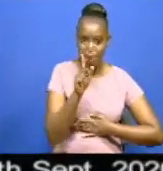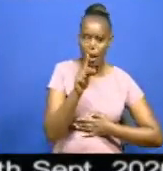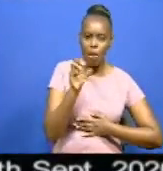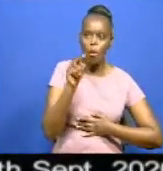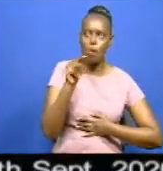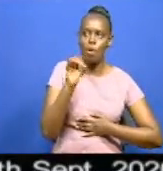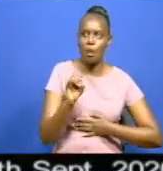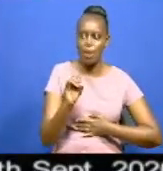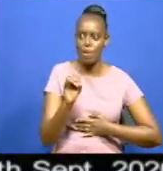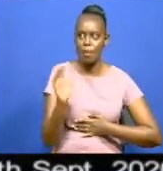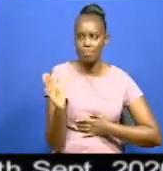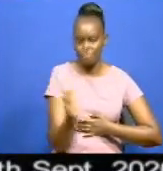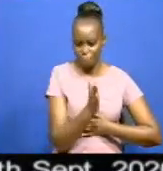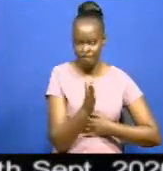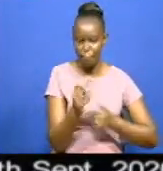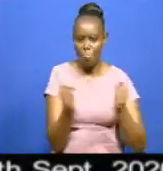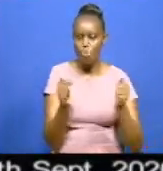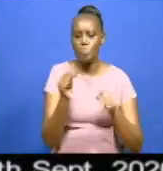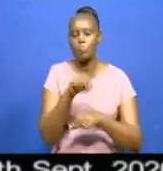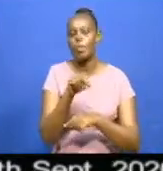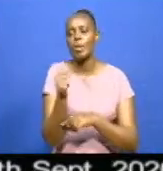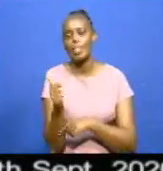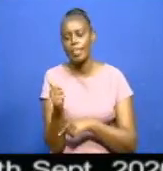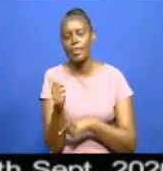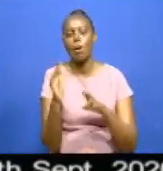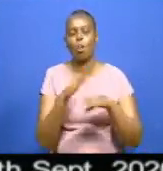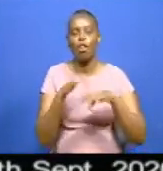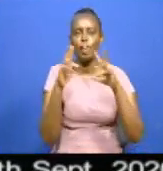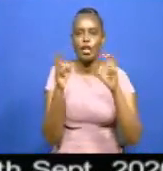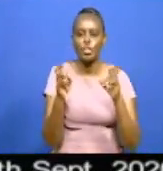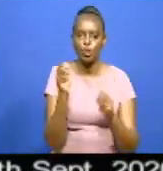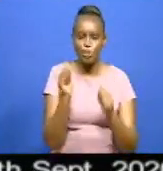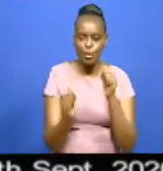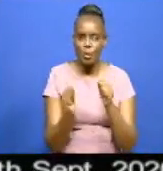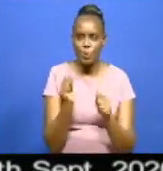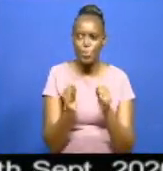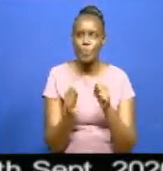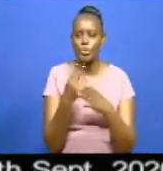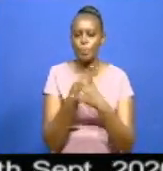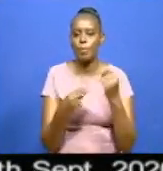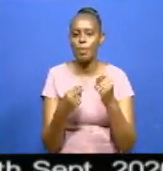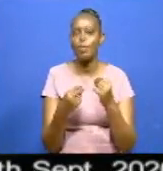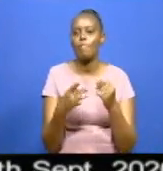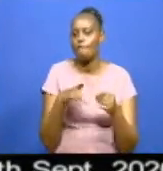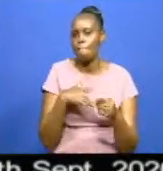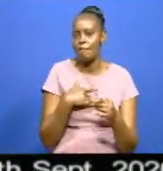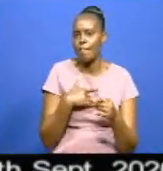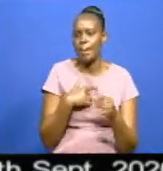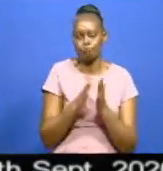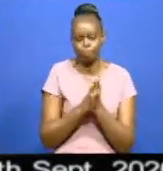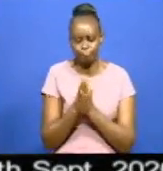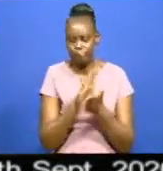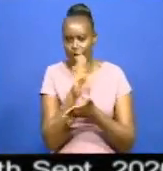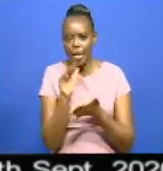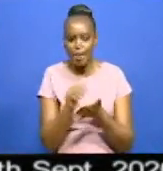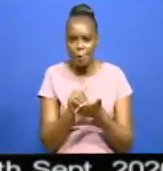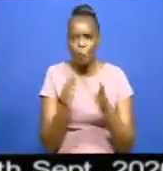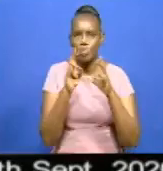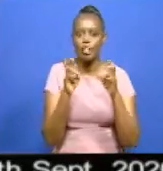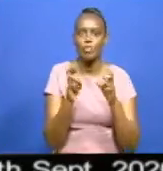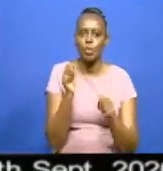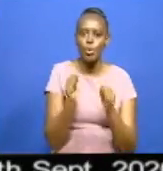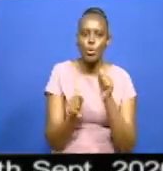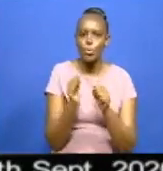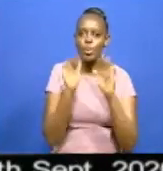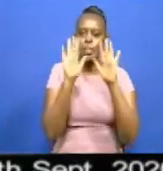whom we have differed many times on issues that both of us felt passionate about, issues that